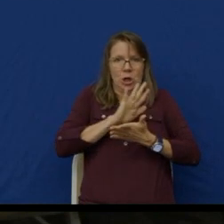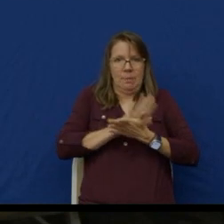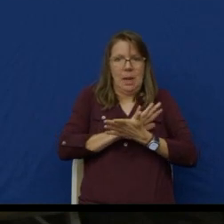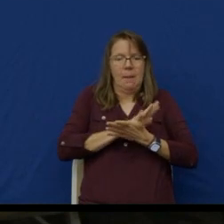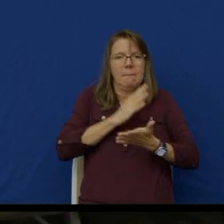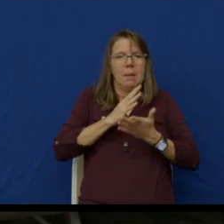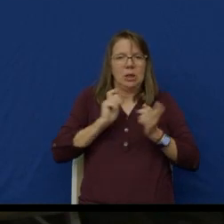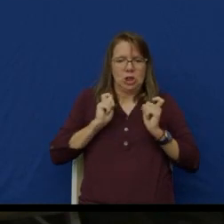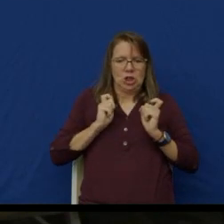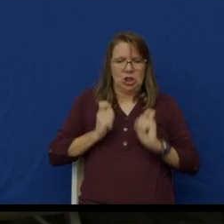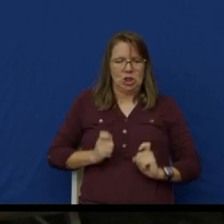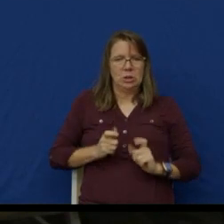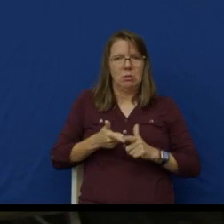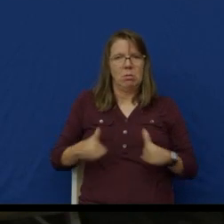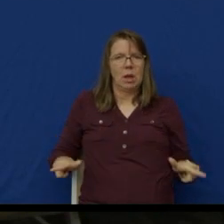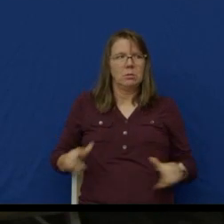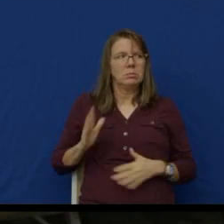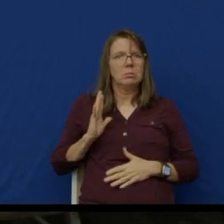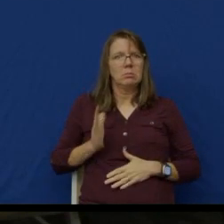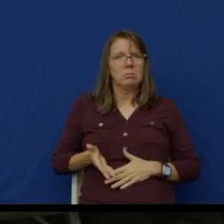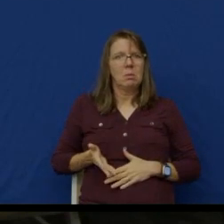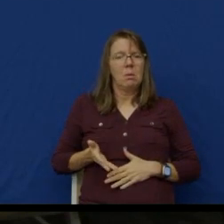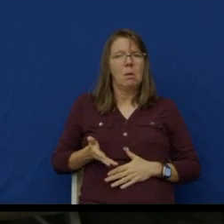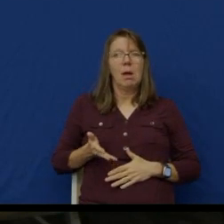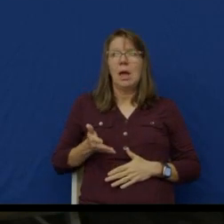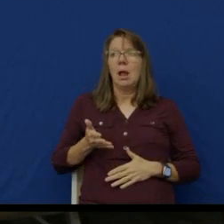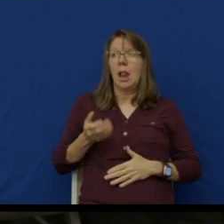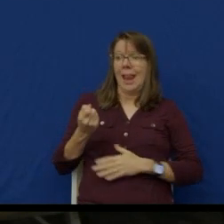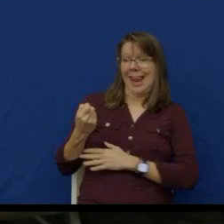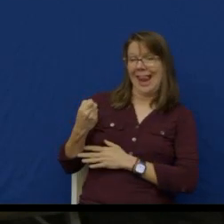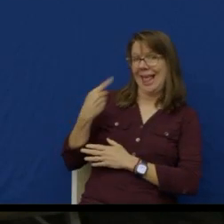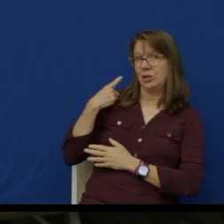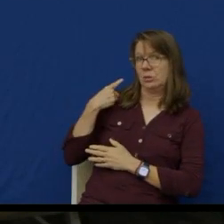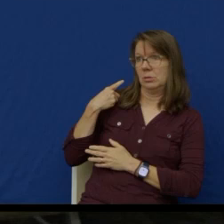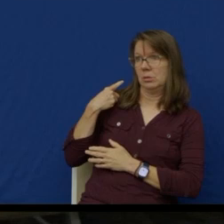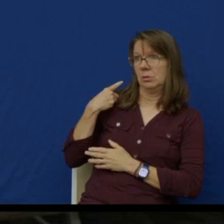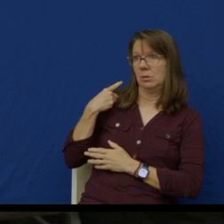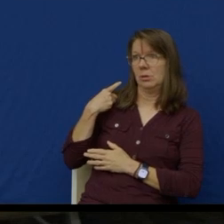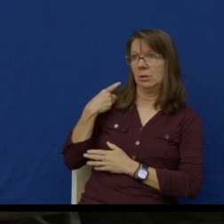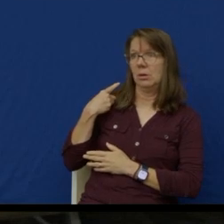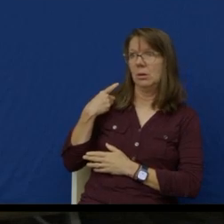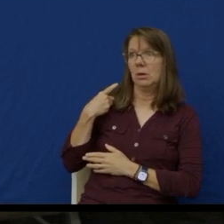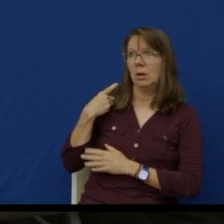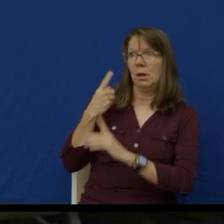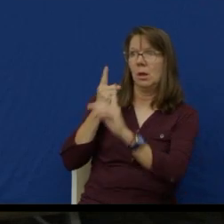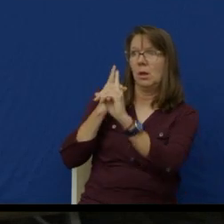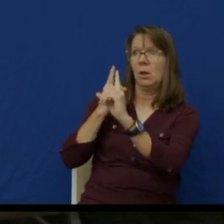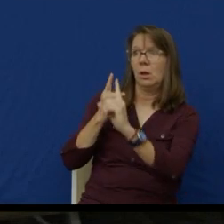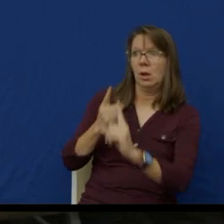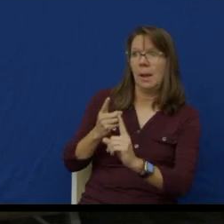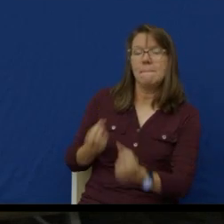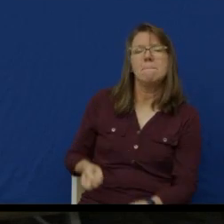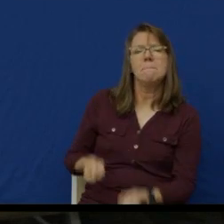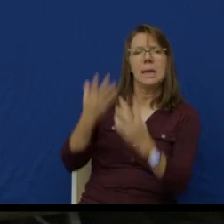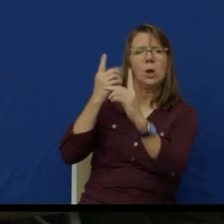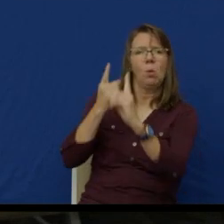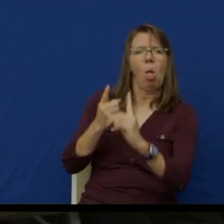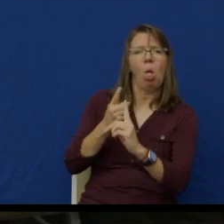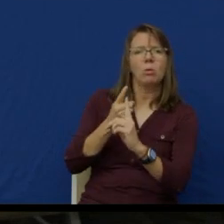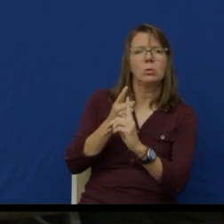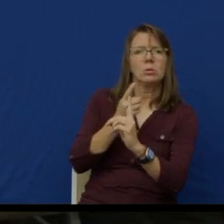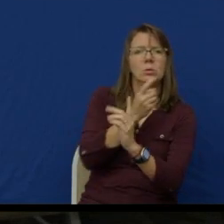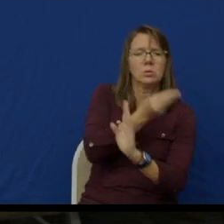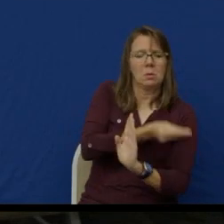should decide to have new goals. Last year, the goals really did carry forward from the year prior, and we made just